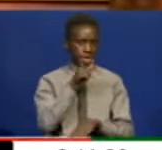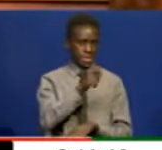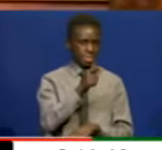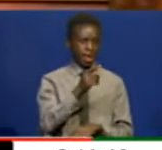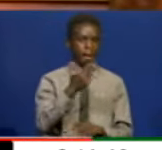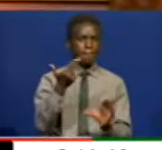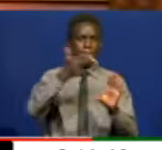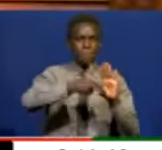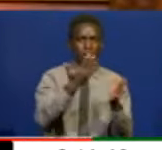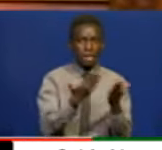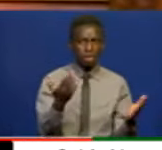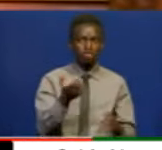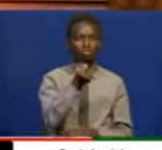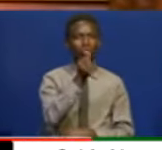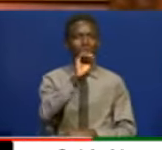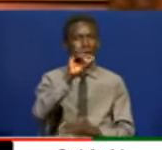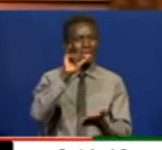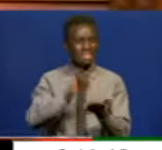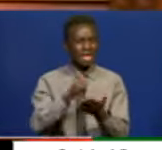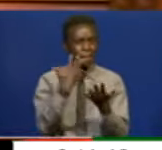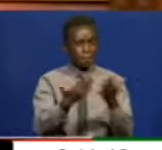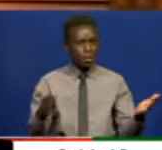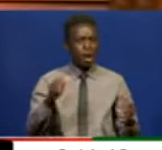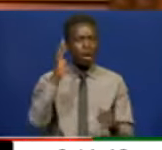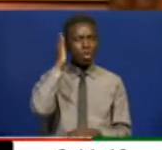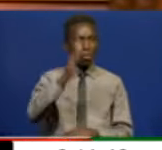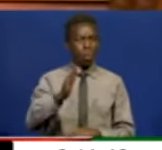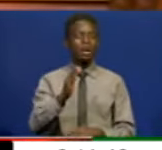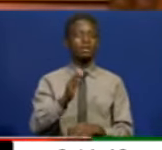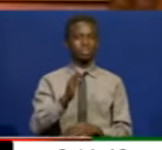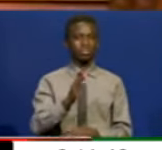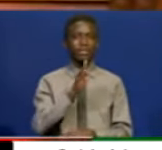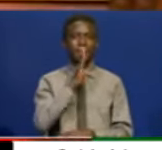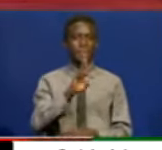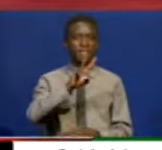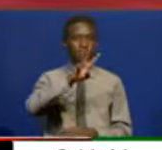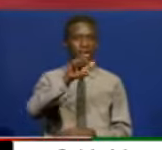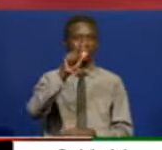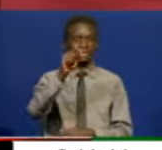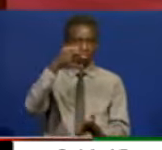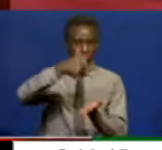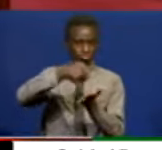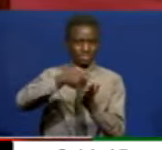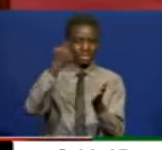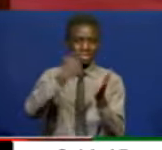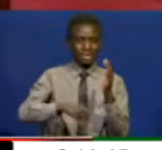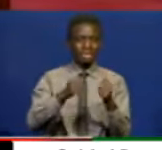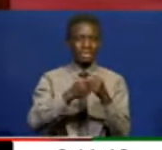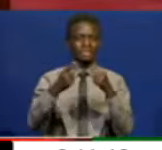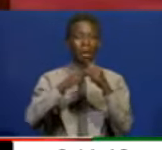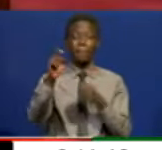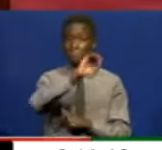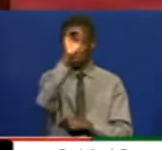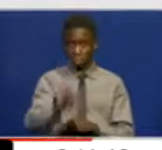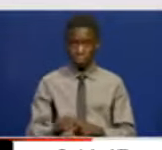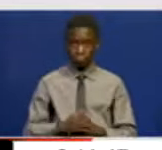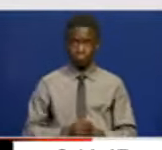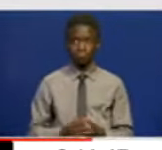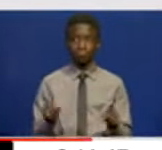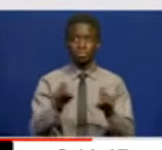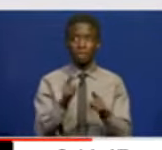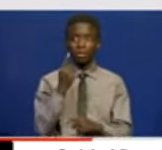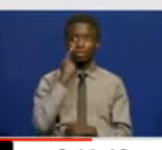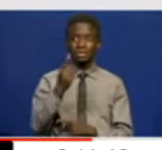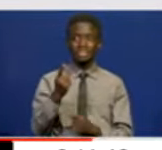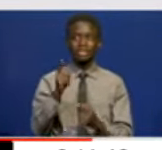products will be subject to the standard VAT at 16%. Betting and gambling is another sector that has seen its